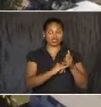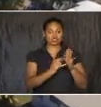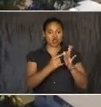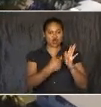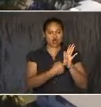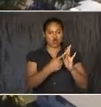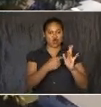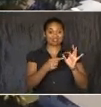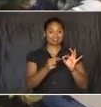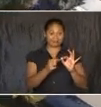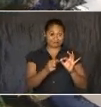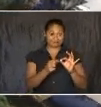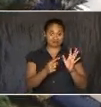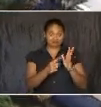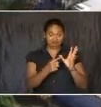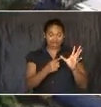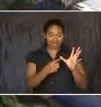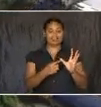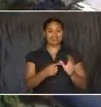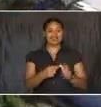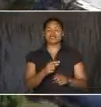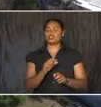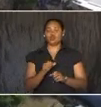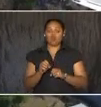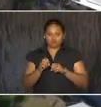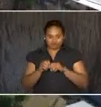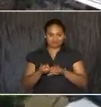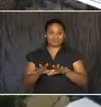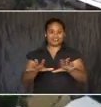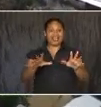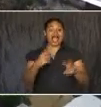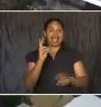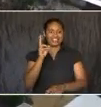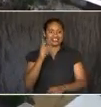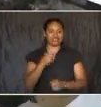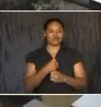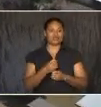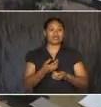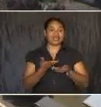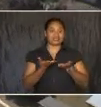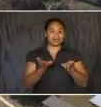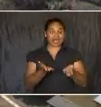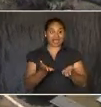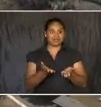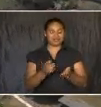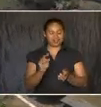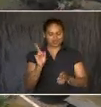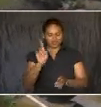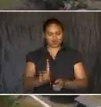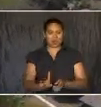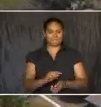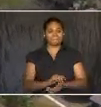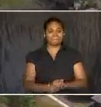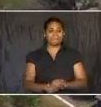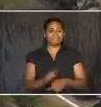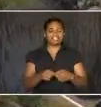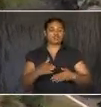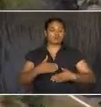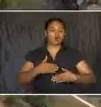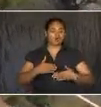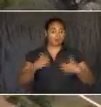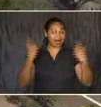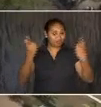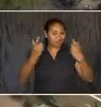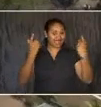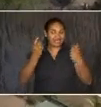vuia sawa na buguni be bugandi taki ena kena borra udo kitale na ido ni bengarabi ka to na gitu kana matanga ni ko mambelatan na kena maruta kene ka wasa bulu bitu ni